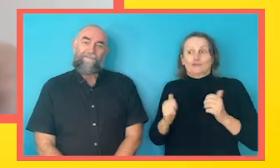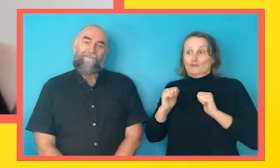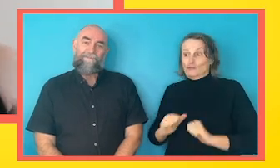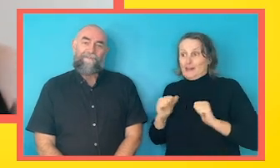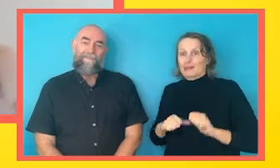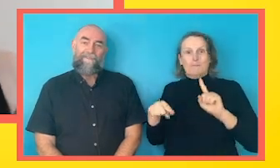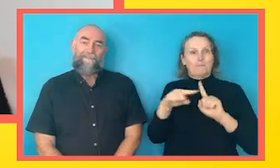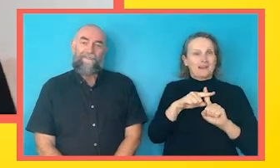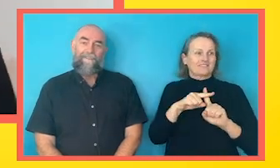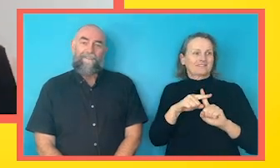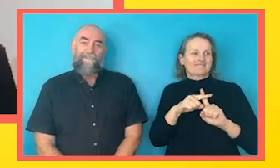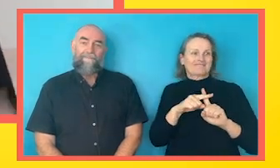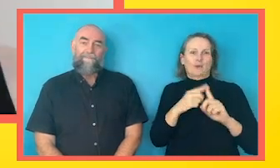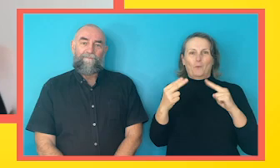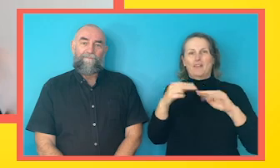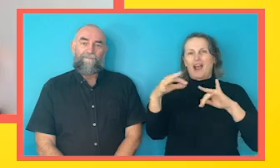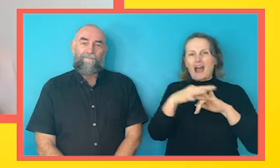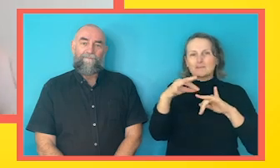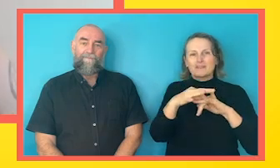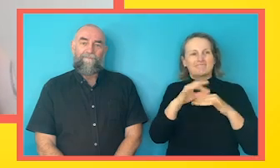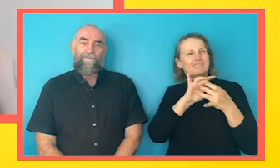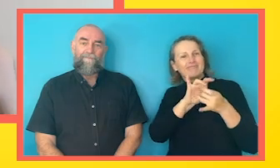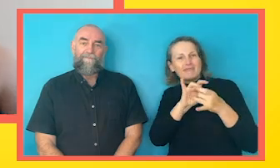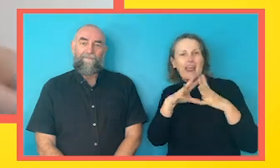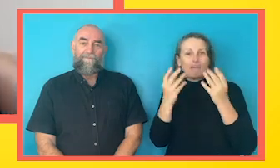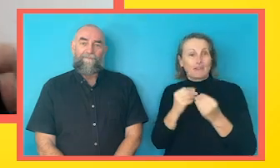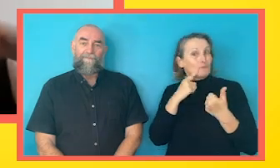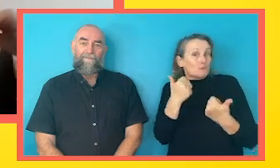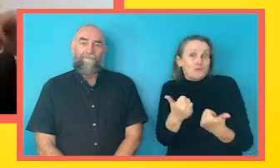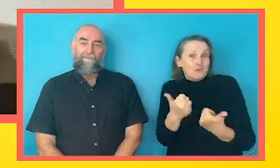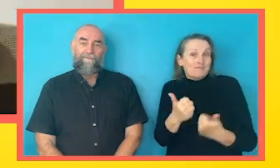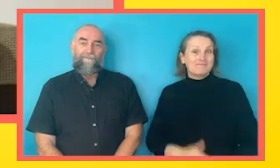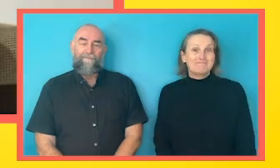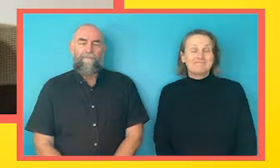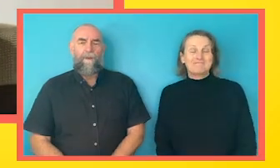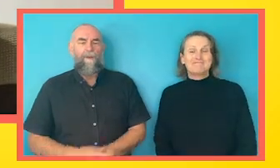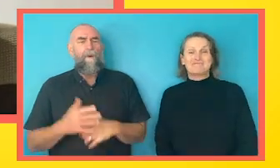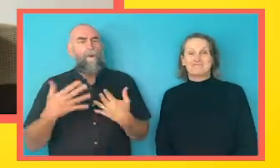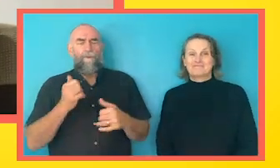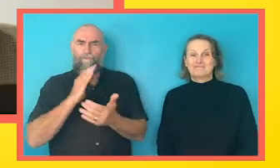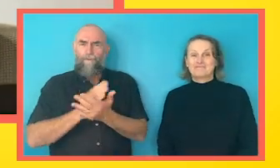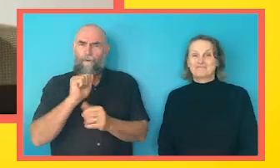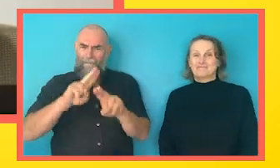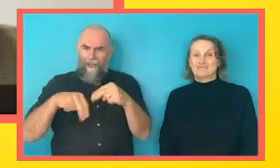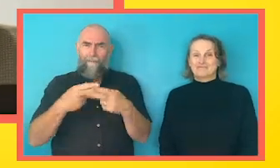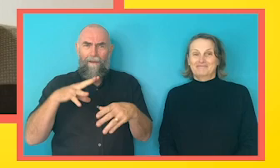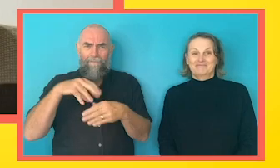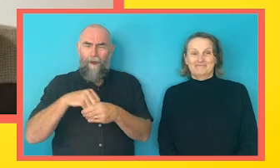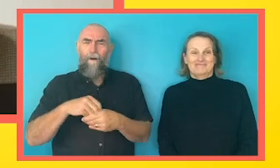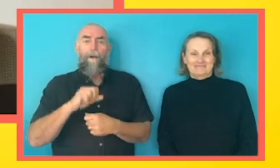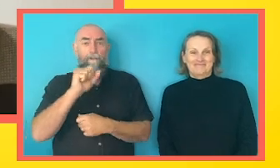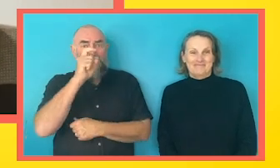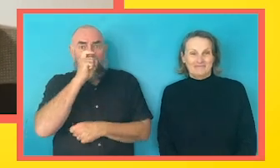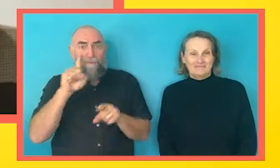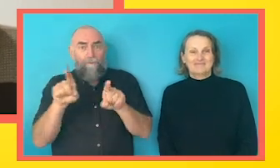training aspect as well as the quality time needed in a relationship. So it's been good. It is definitely a family affair. I understand that your